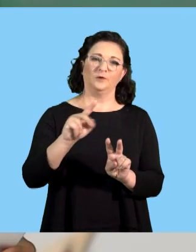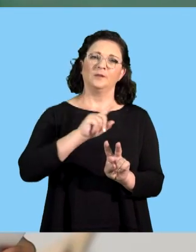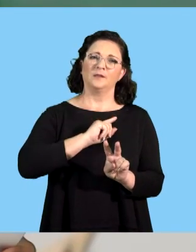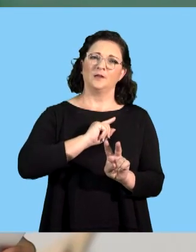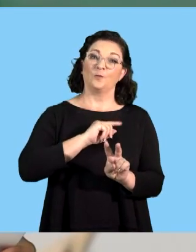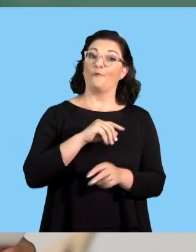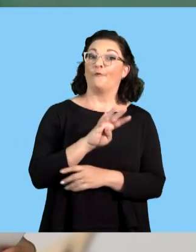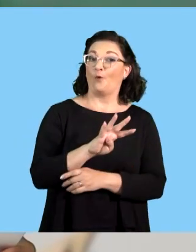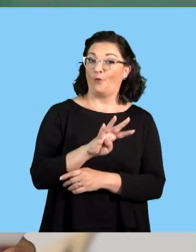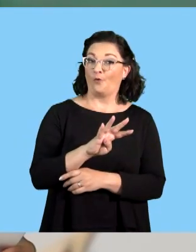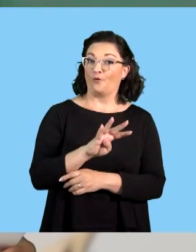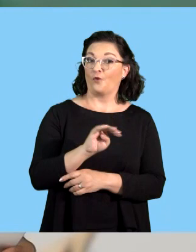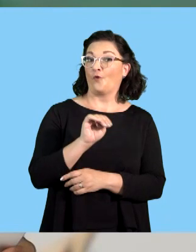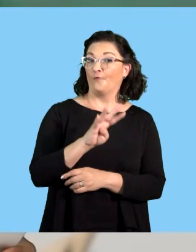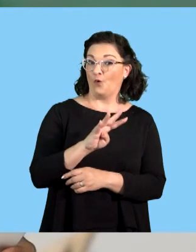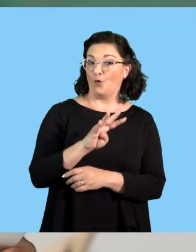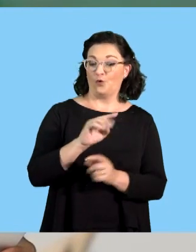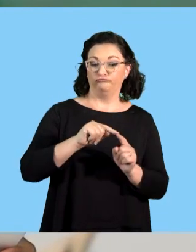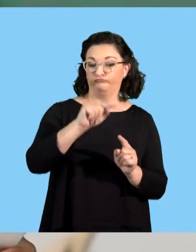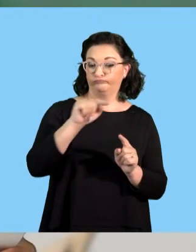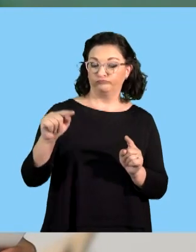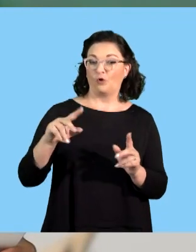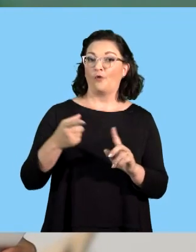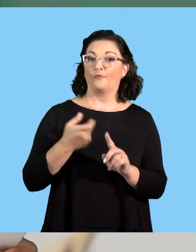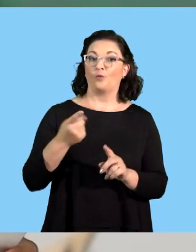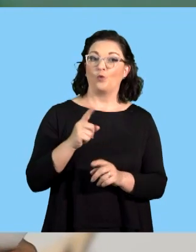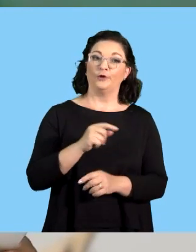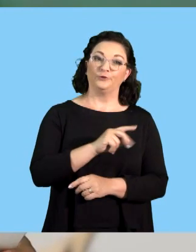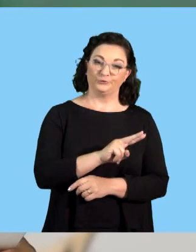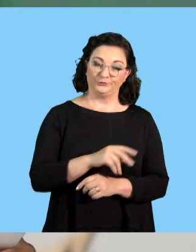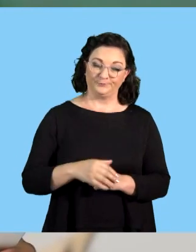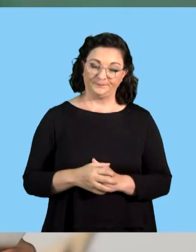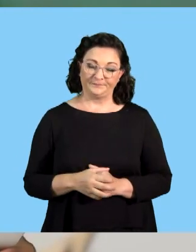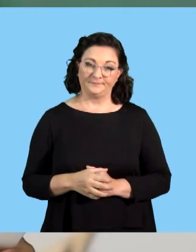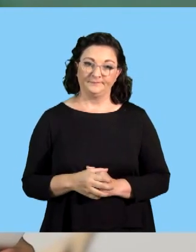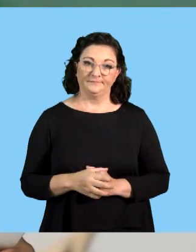So 4 is a square of 2. Let's look